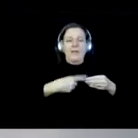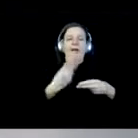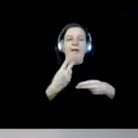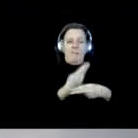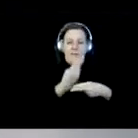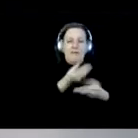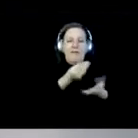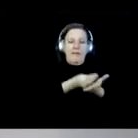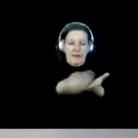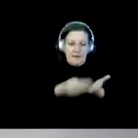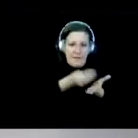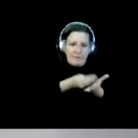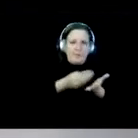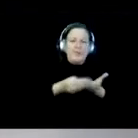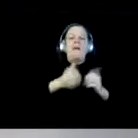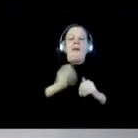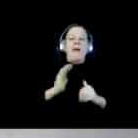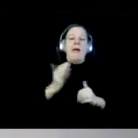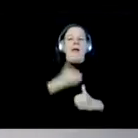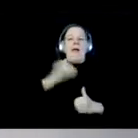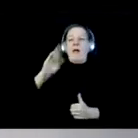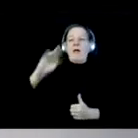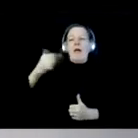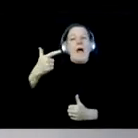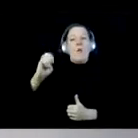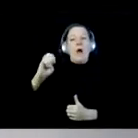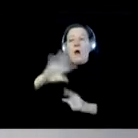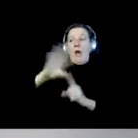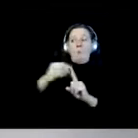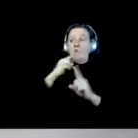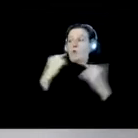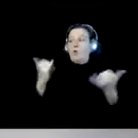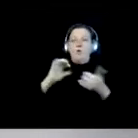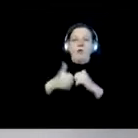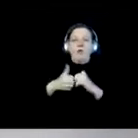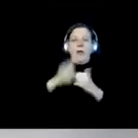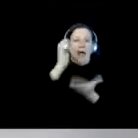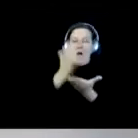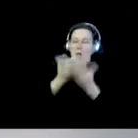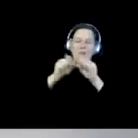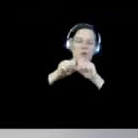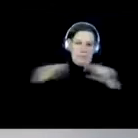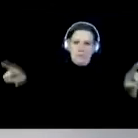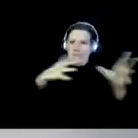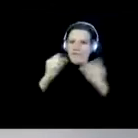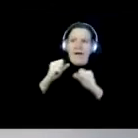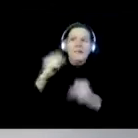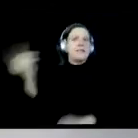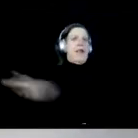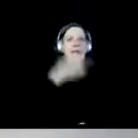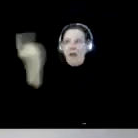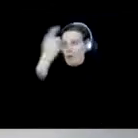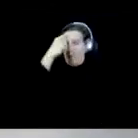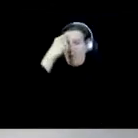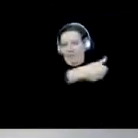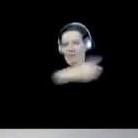and the way that our image culture is now. Images circulate so much faster. Everyone fancies themselves a photographer,